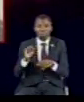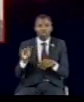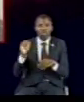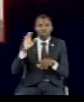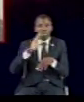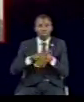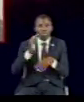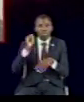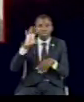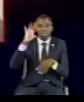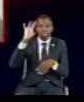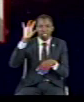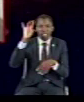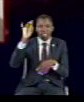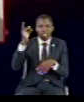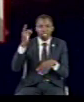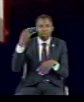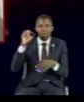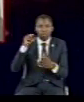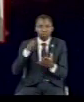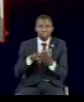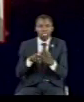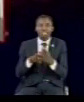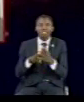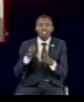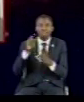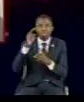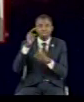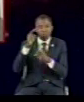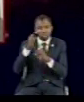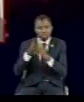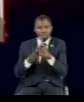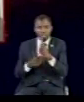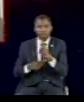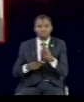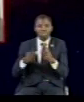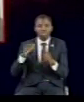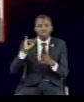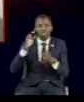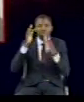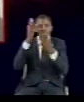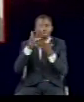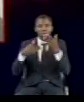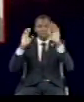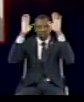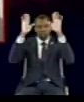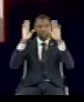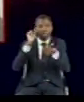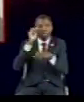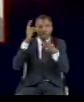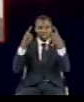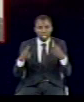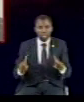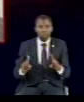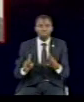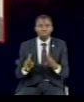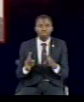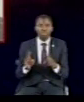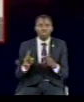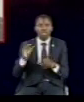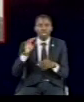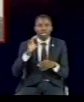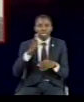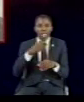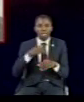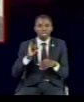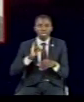month, something miraculous happened. I received alert. I said, it is true. I